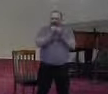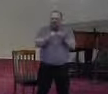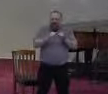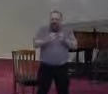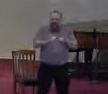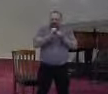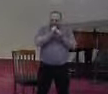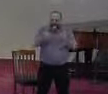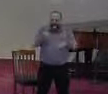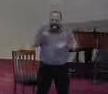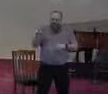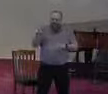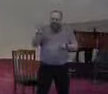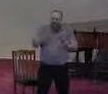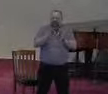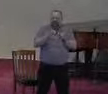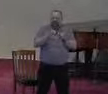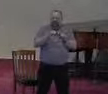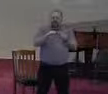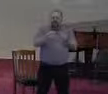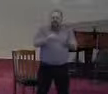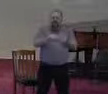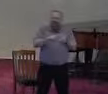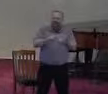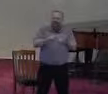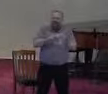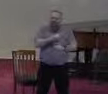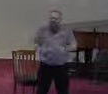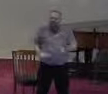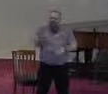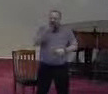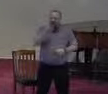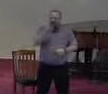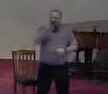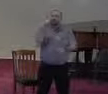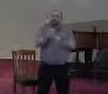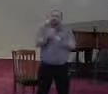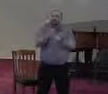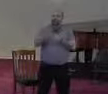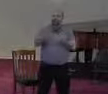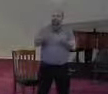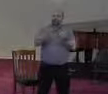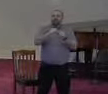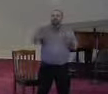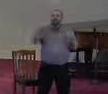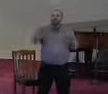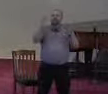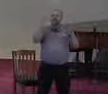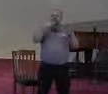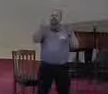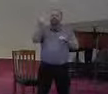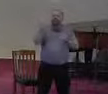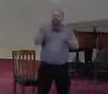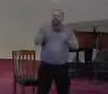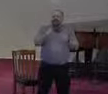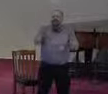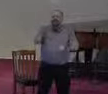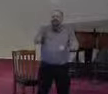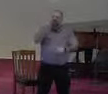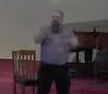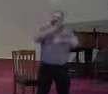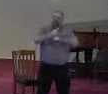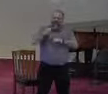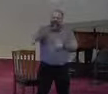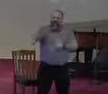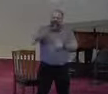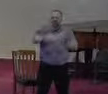her family, her community, her friends, Lord God, and that you would use her in greater ways in the days ahead than she has even imagined